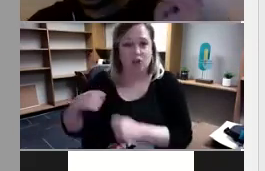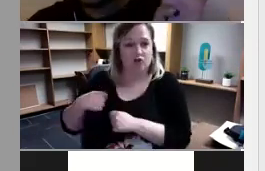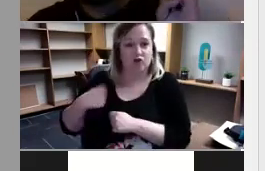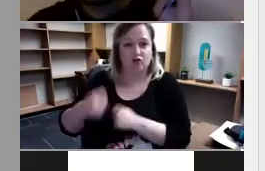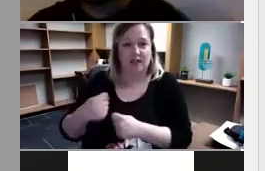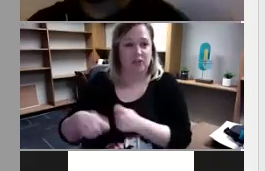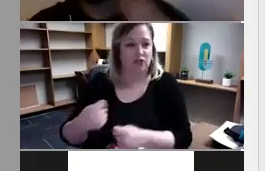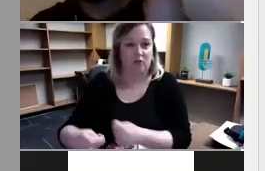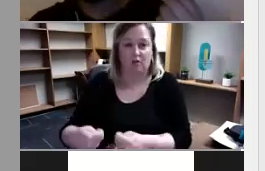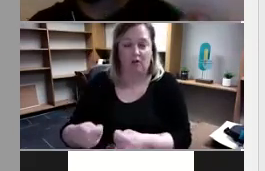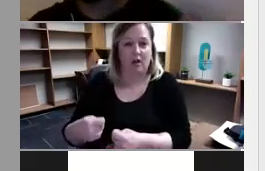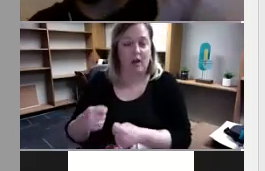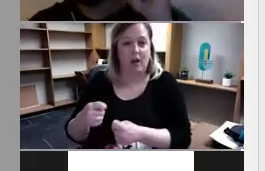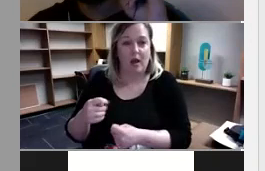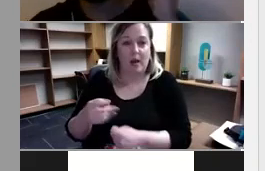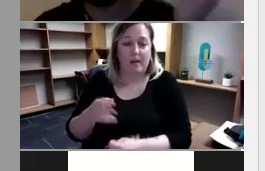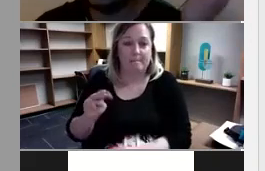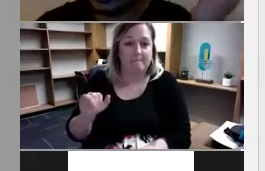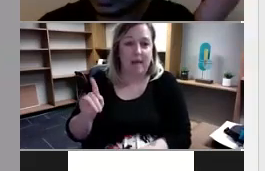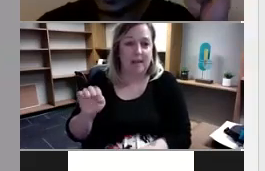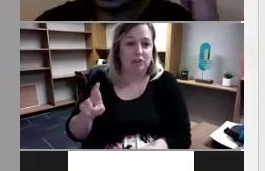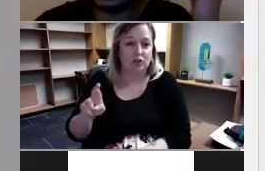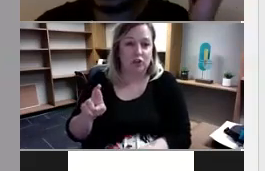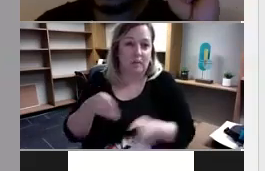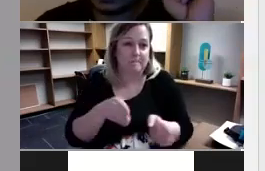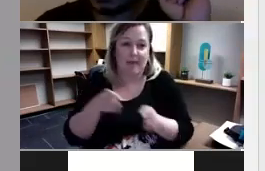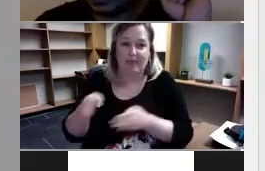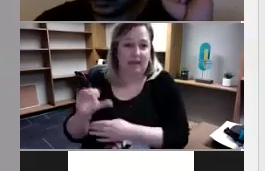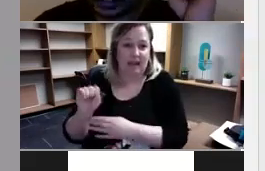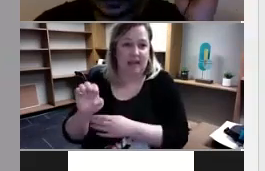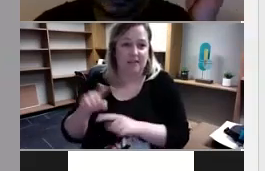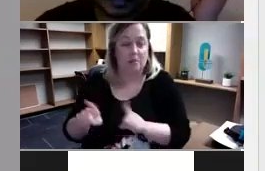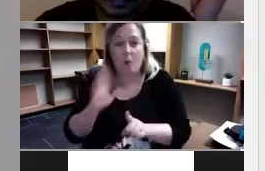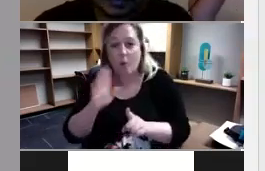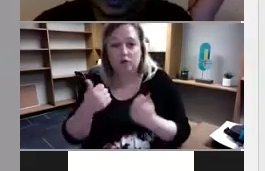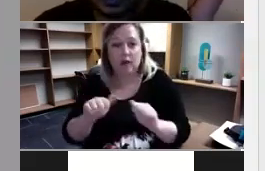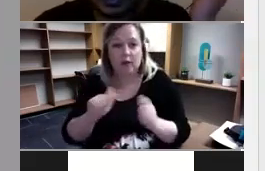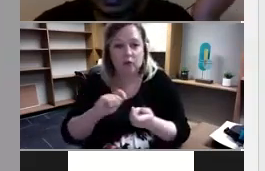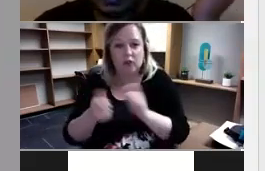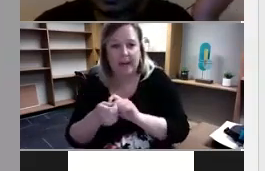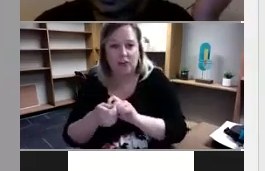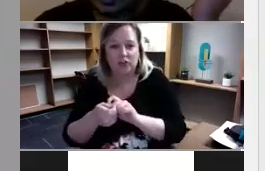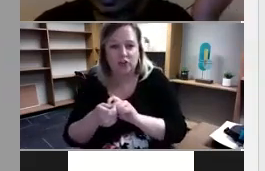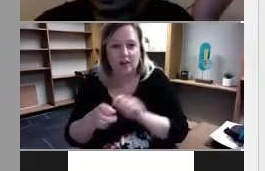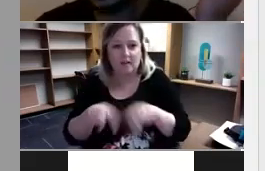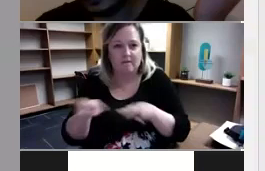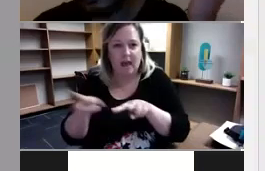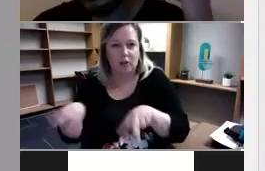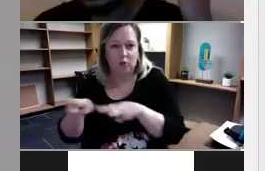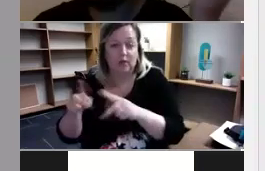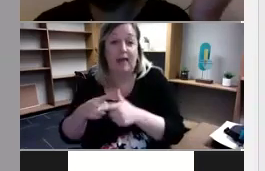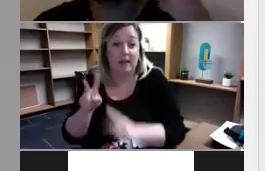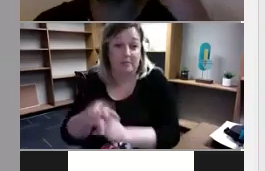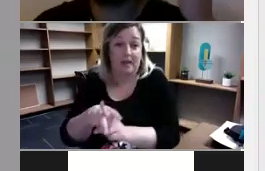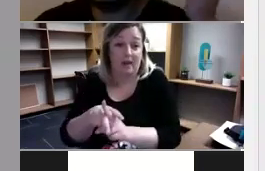base case, but we'll see if we can replace some values and apply master method. So let n equals to 2 to the power of